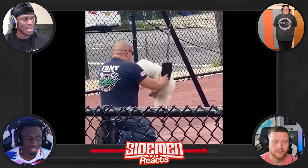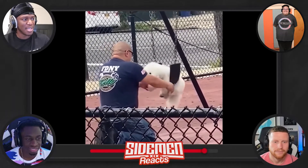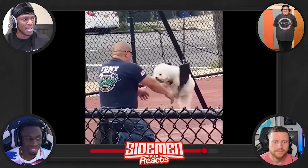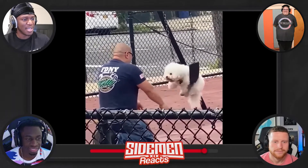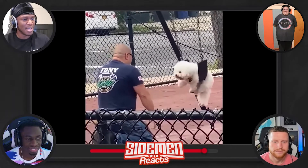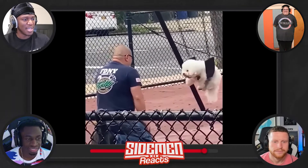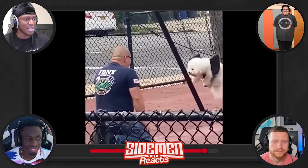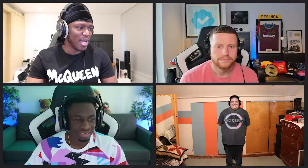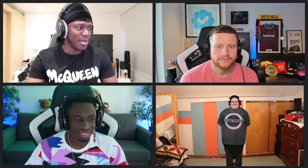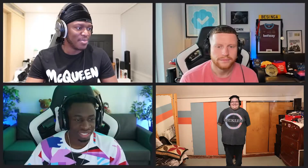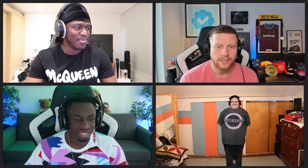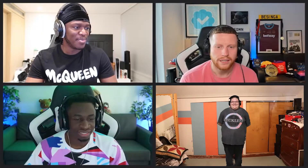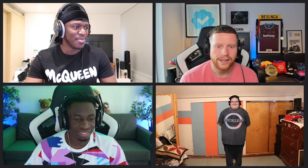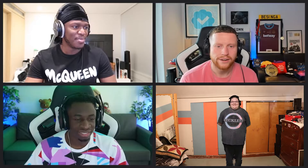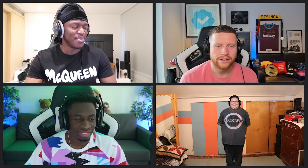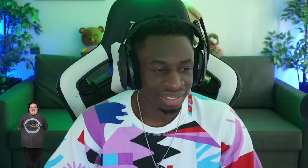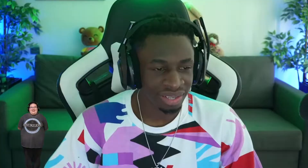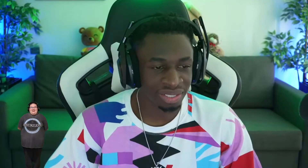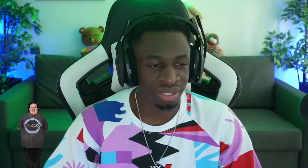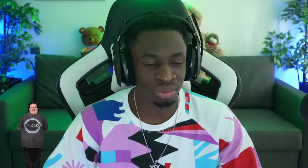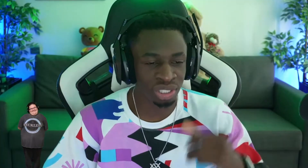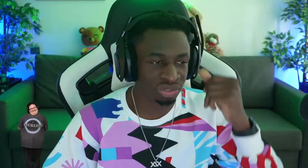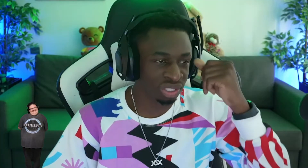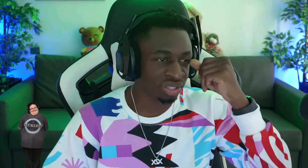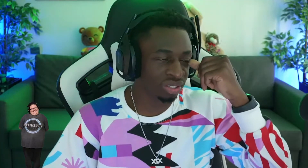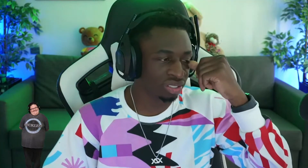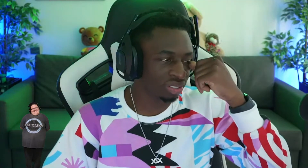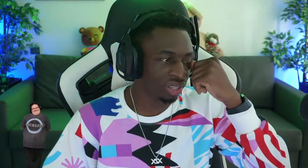soon. Later.